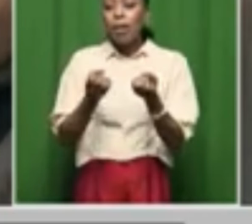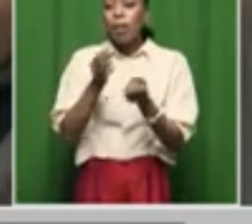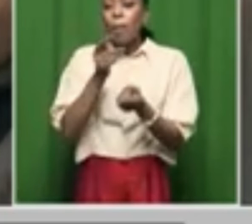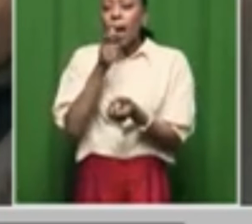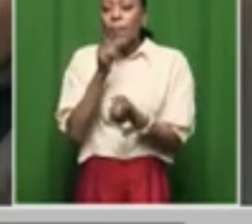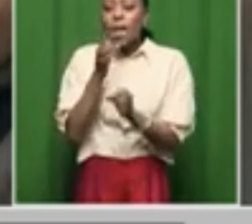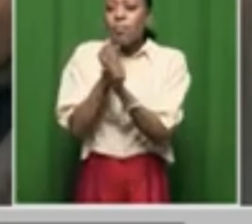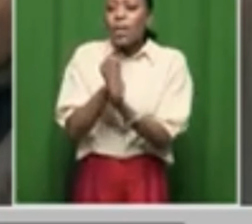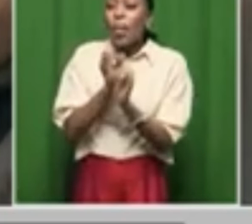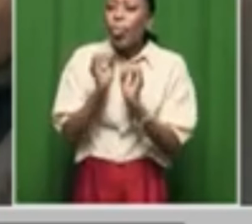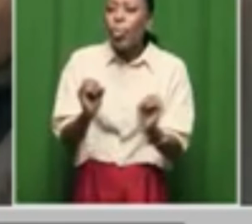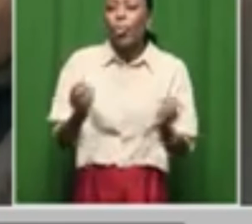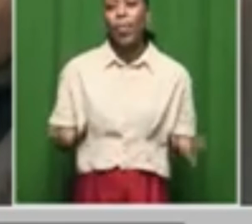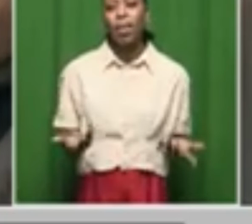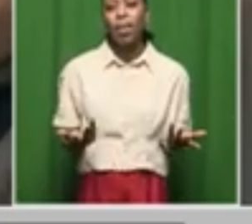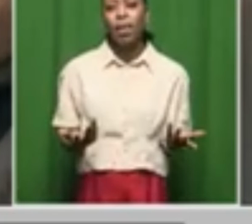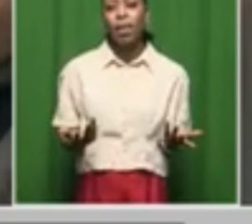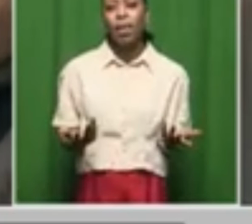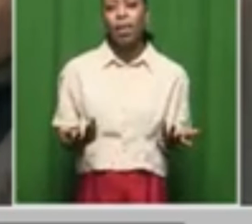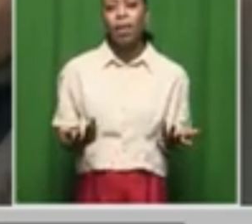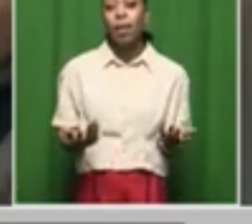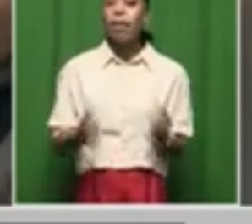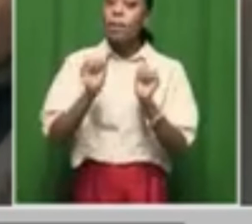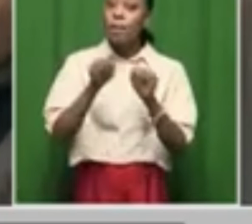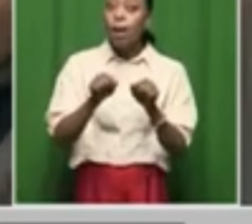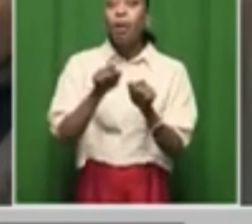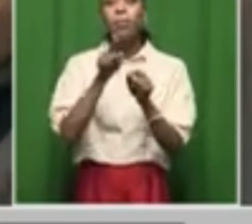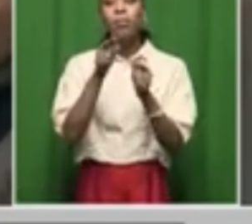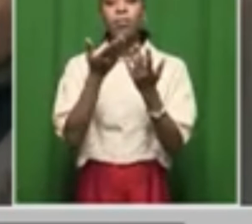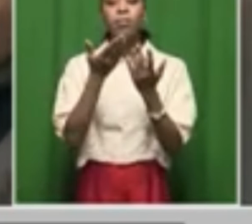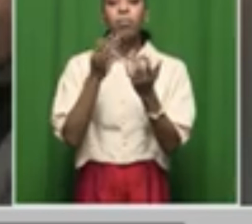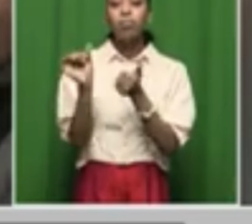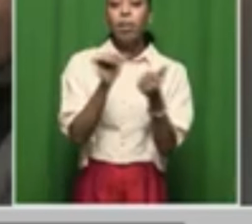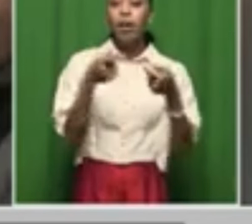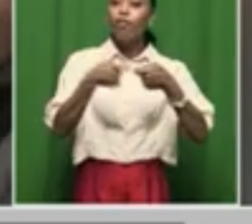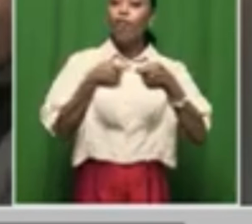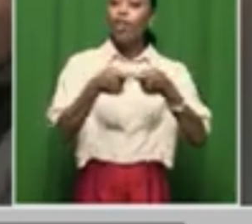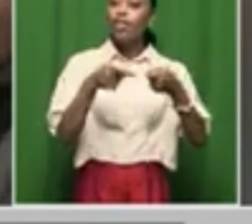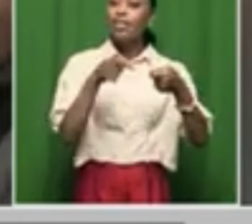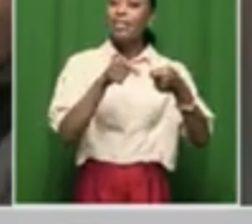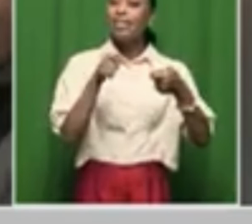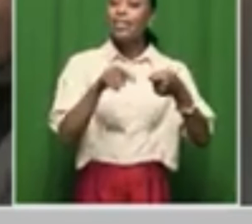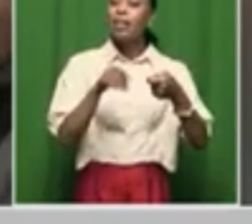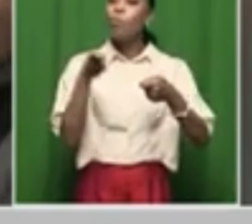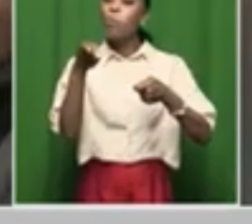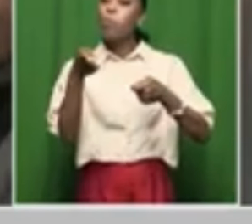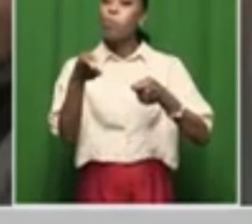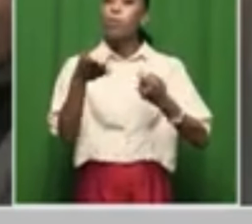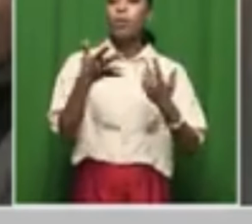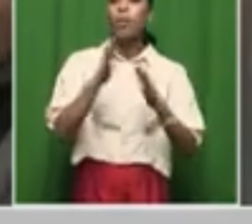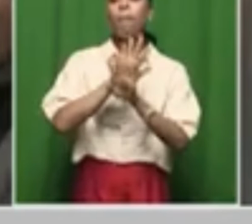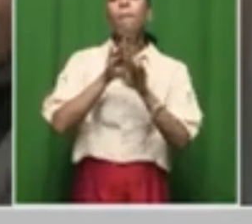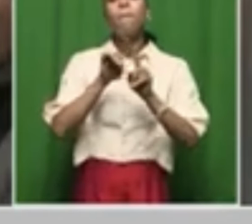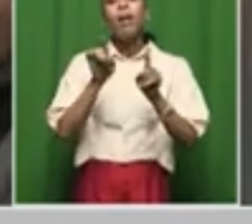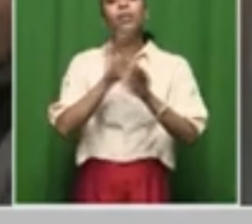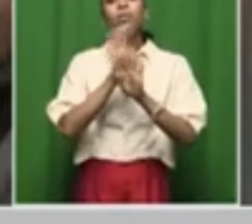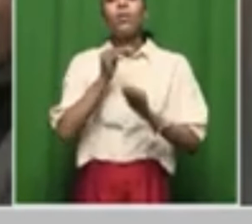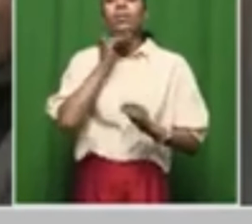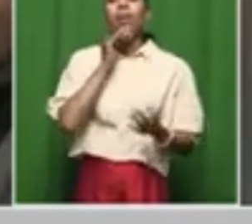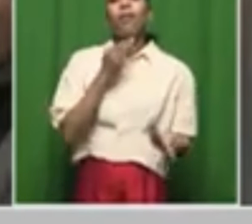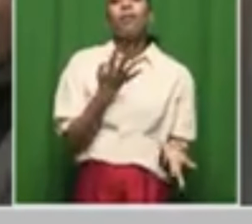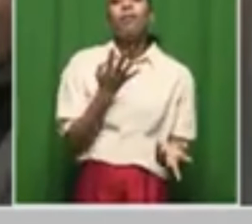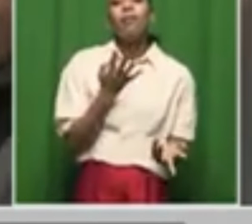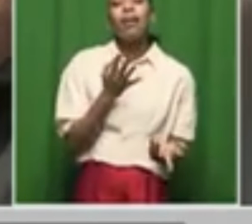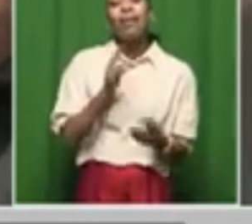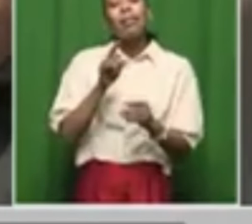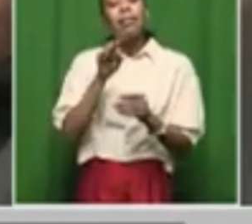supplies. And the reality is that we get back to the funding, which is there. It's not good enough, and I'm not. This is